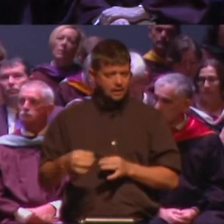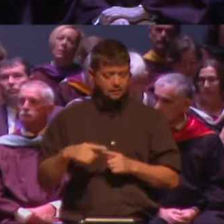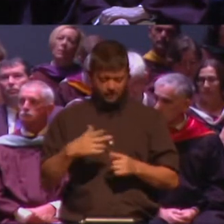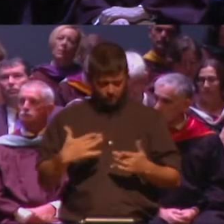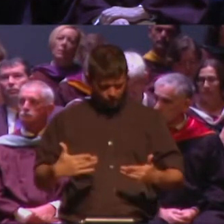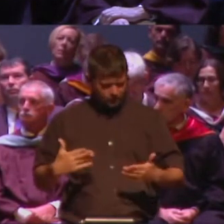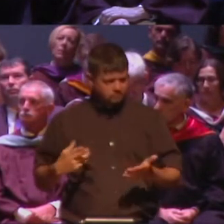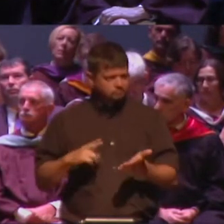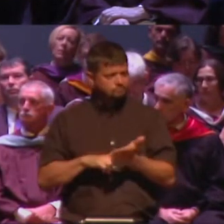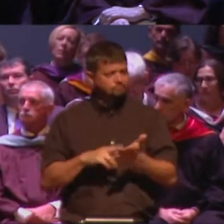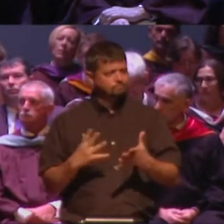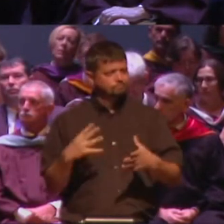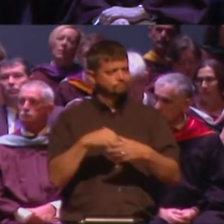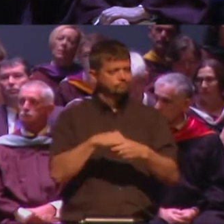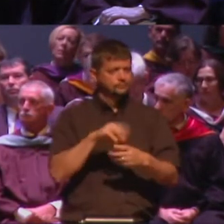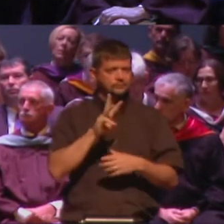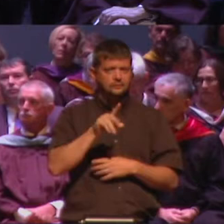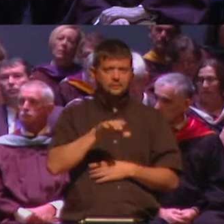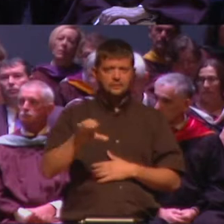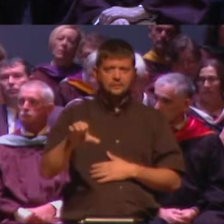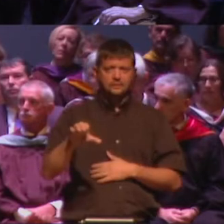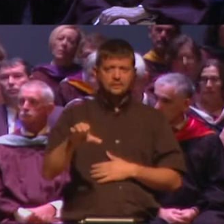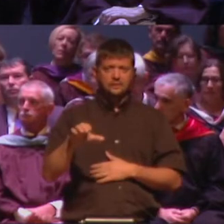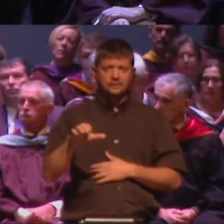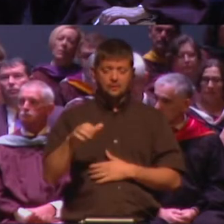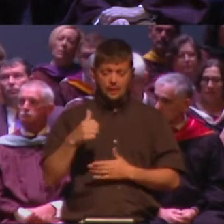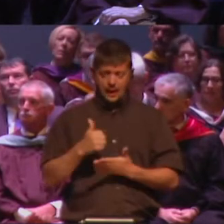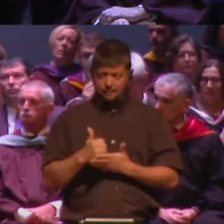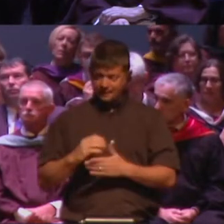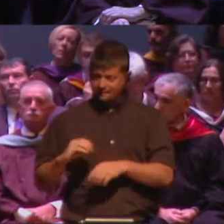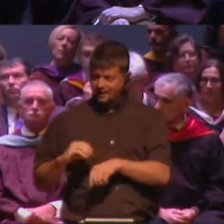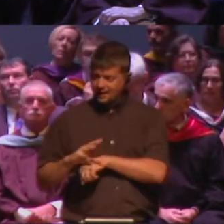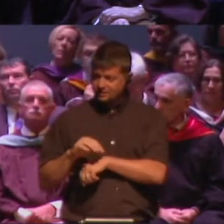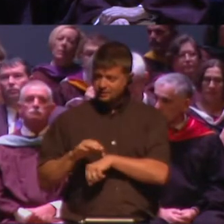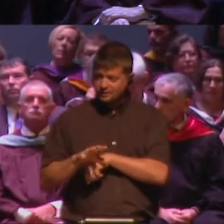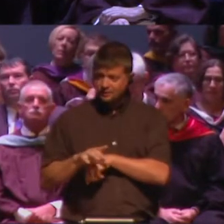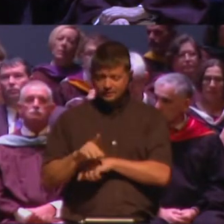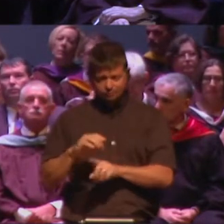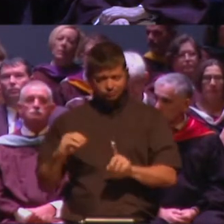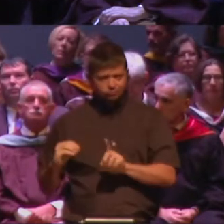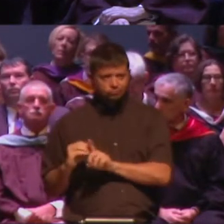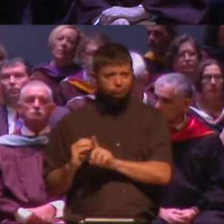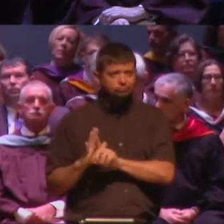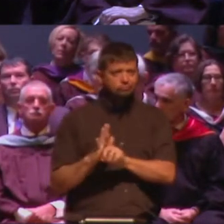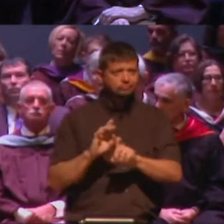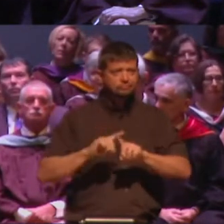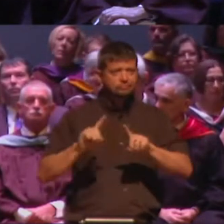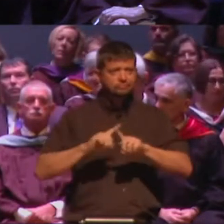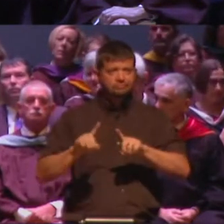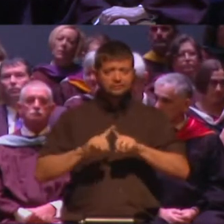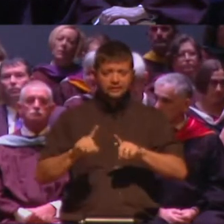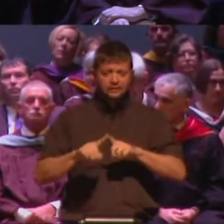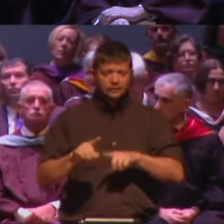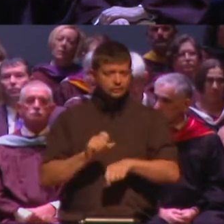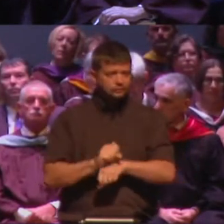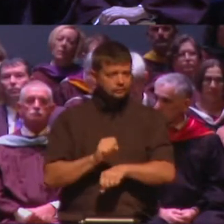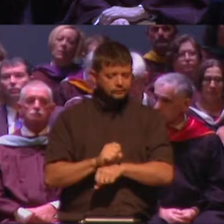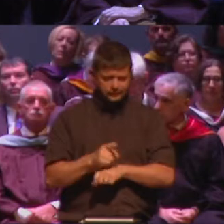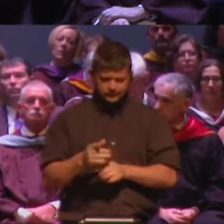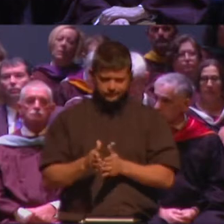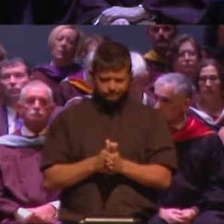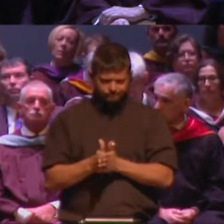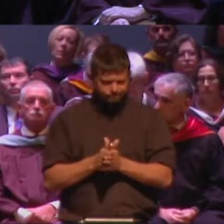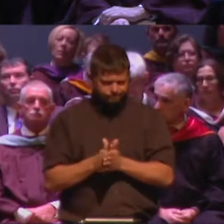Western Piedmont. With the help of his advisor, he was exposed to a variety of subjects. Ramondo is eager to